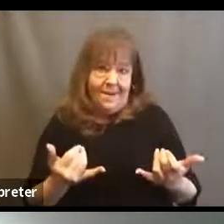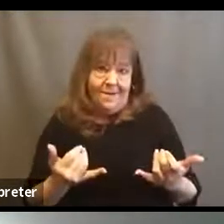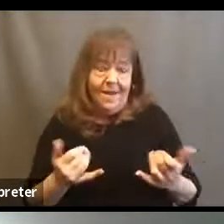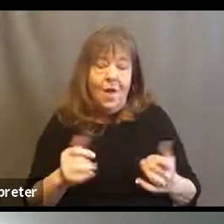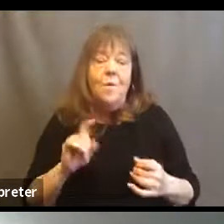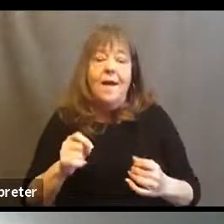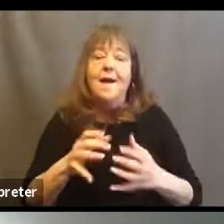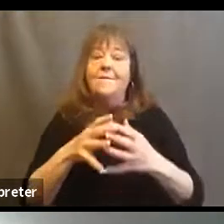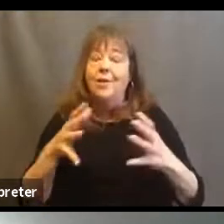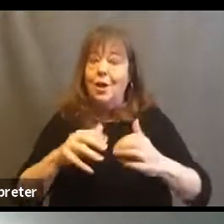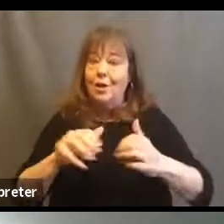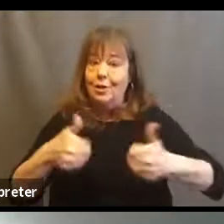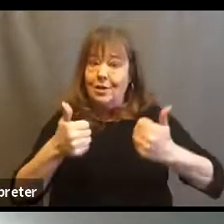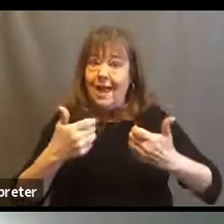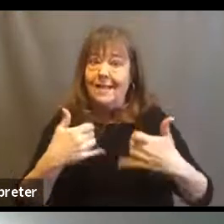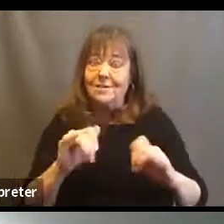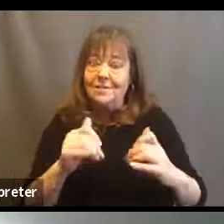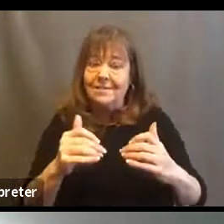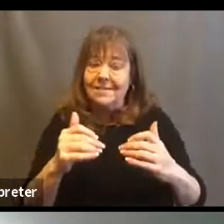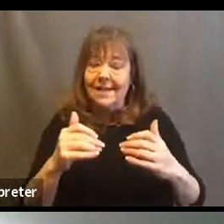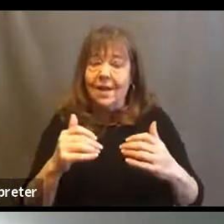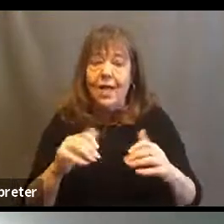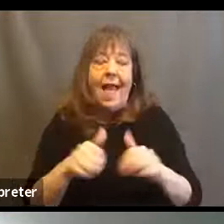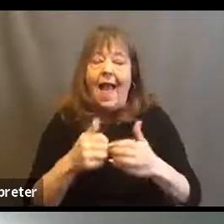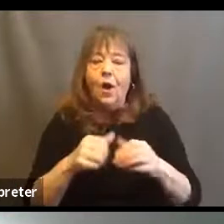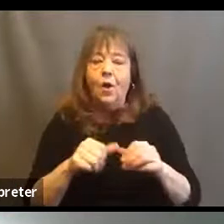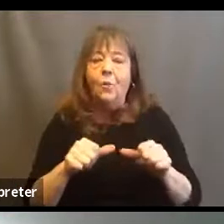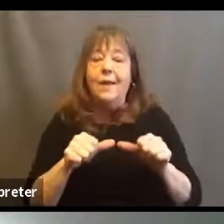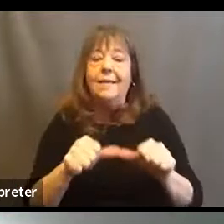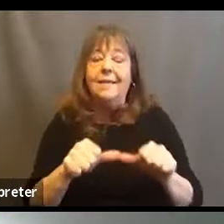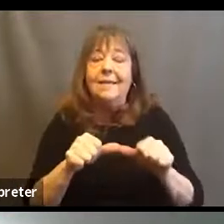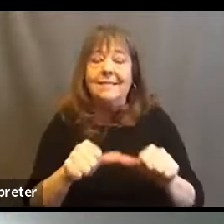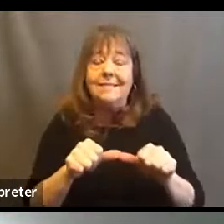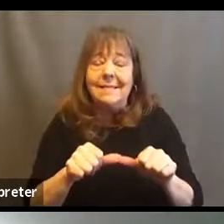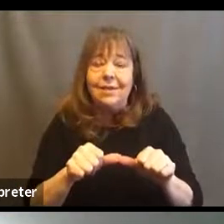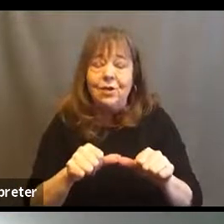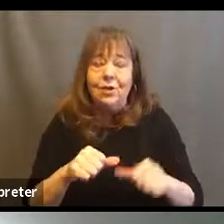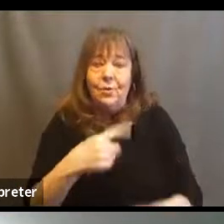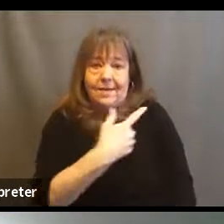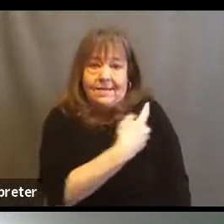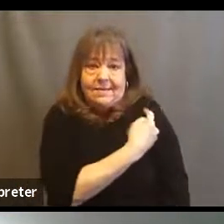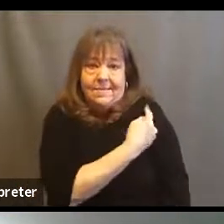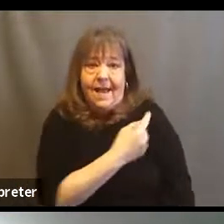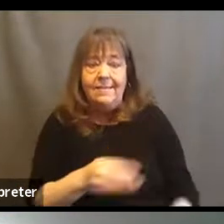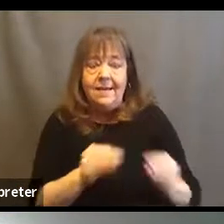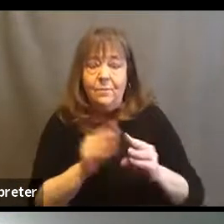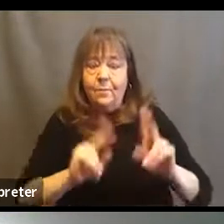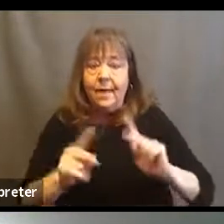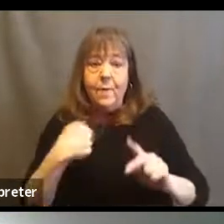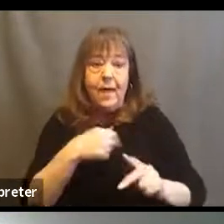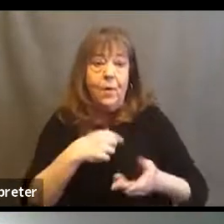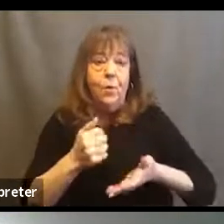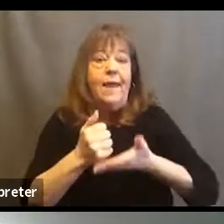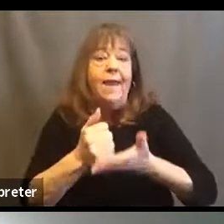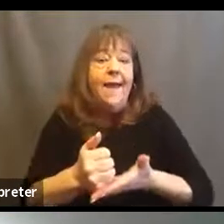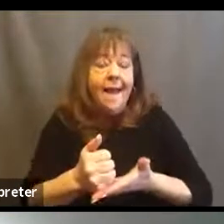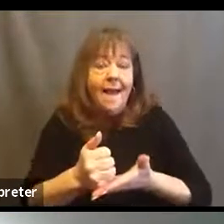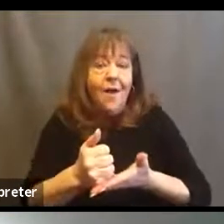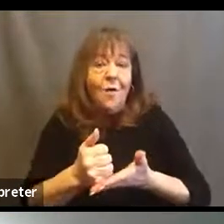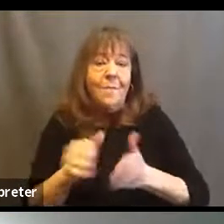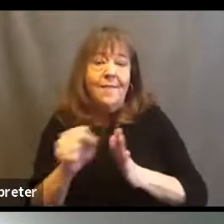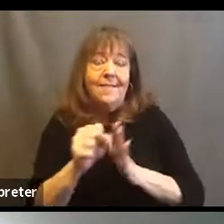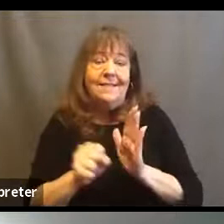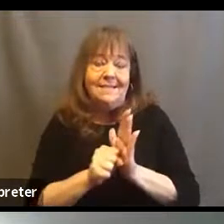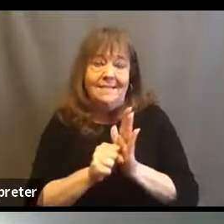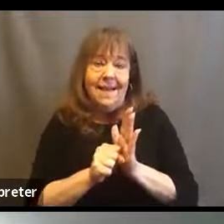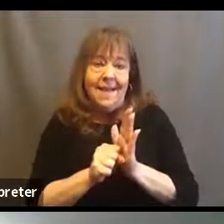of us in terms of what we're going to do to continue to roll out vaccine, how we're going to assist the state with some of the upcoming